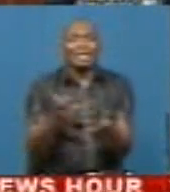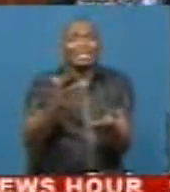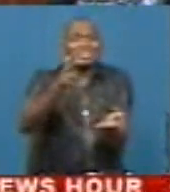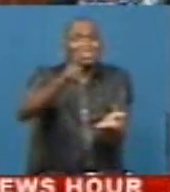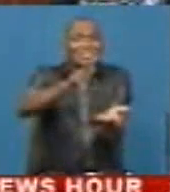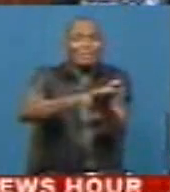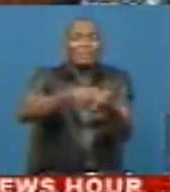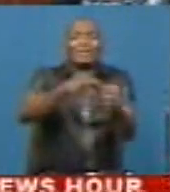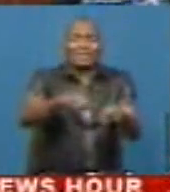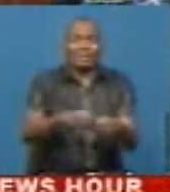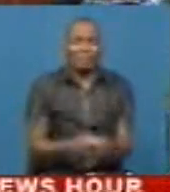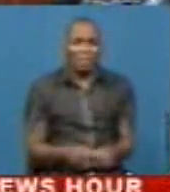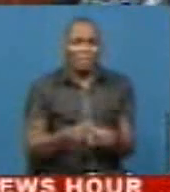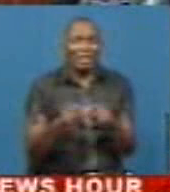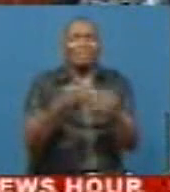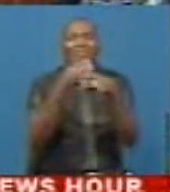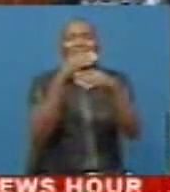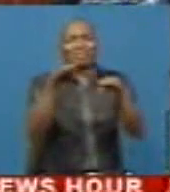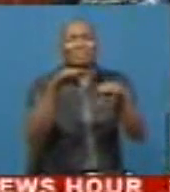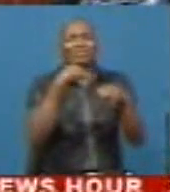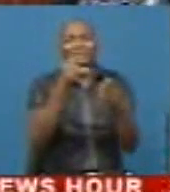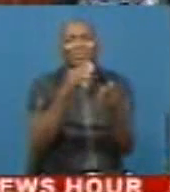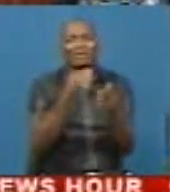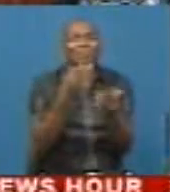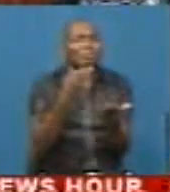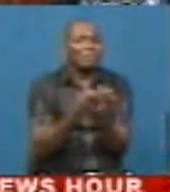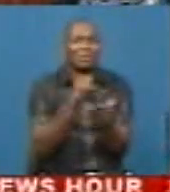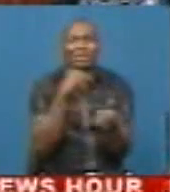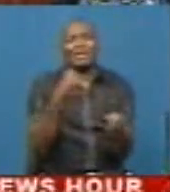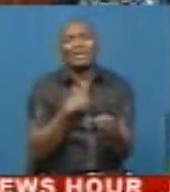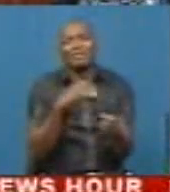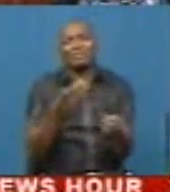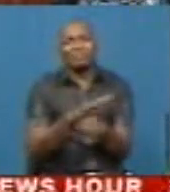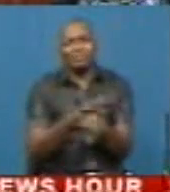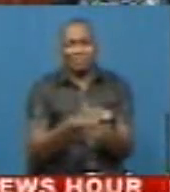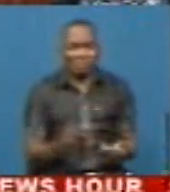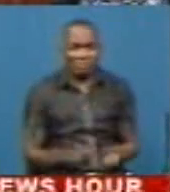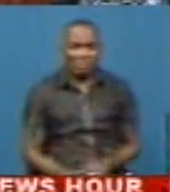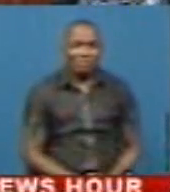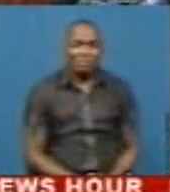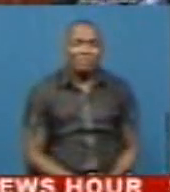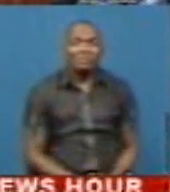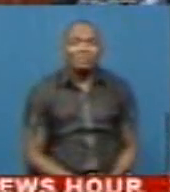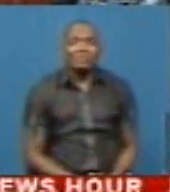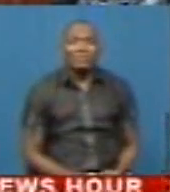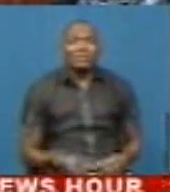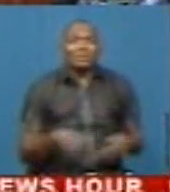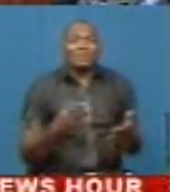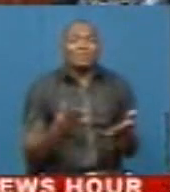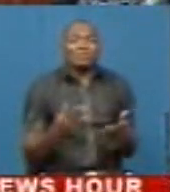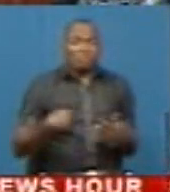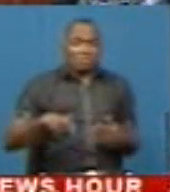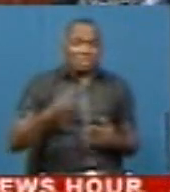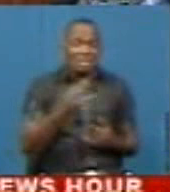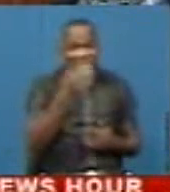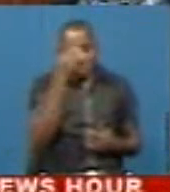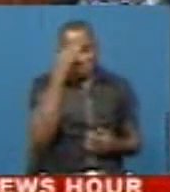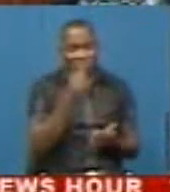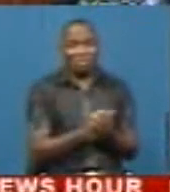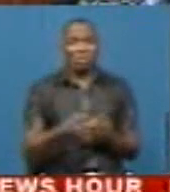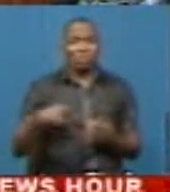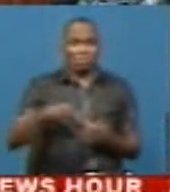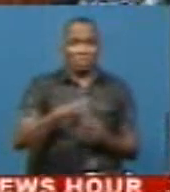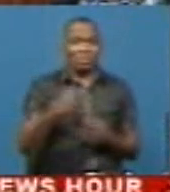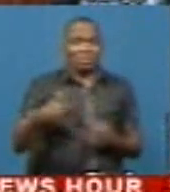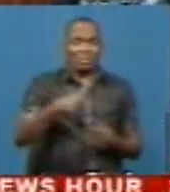seeds are limited in terms of funds and resources in general. And we realize that we've had